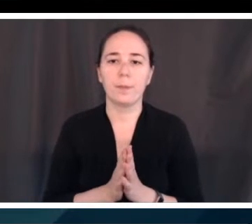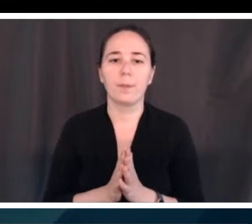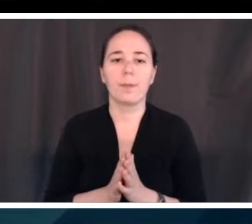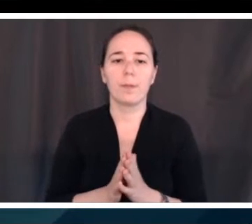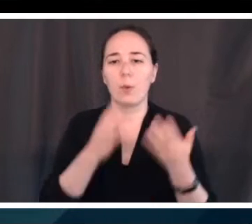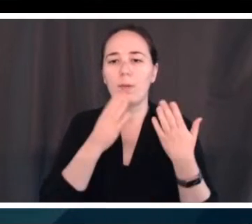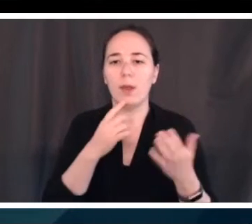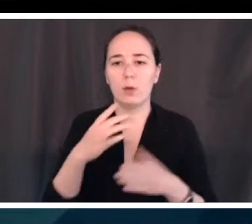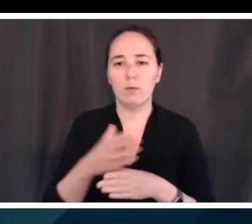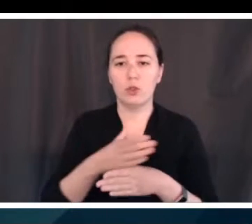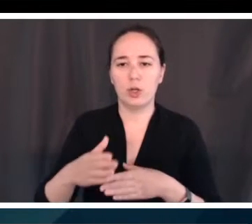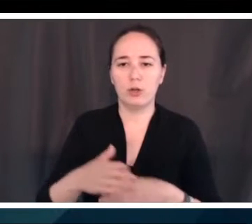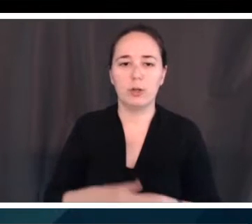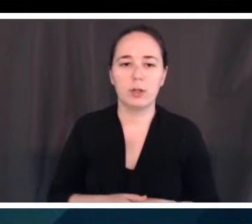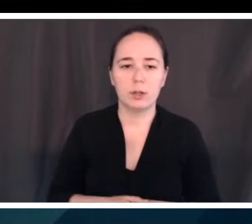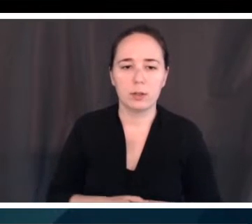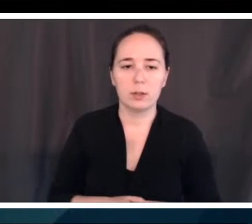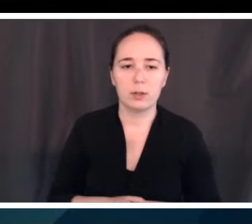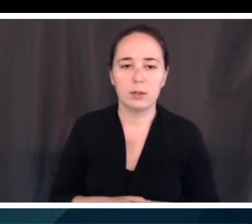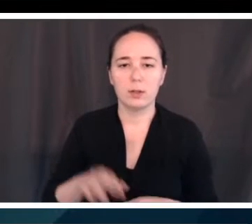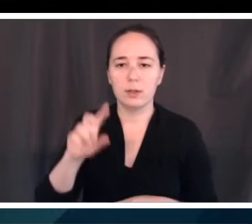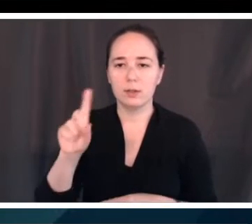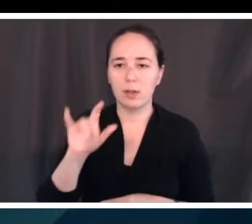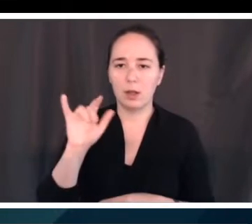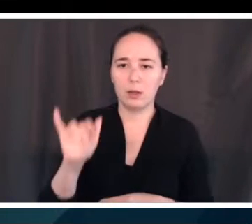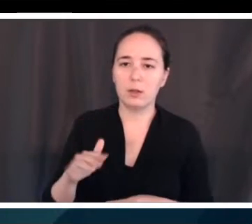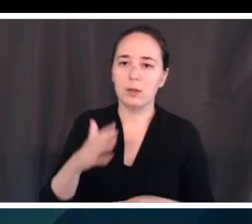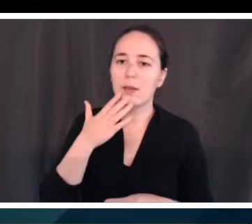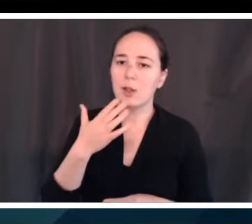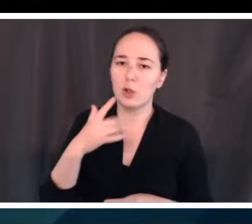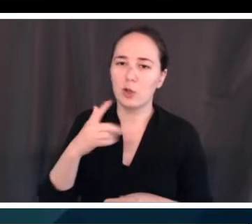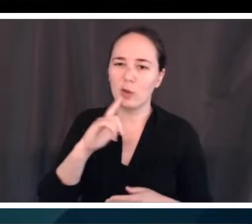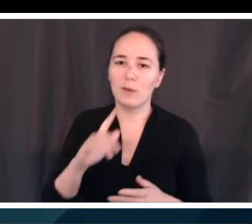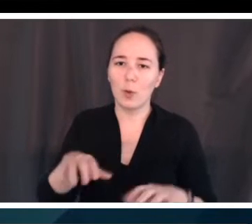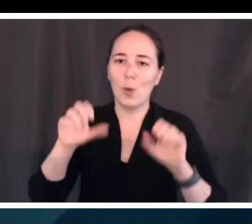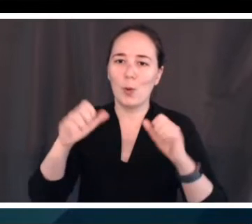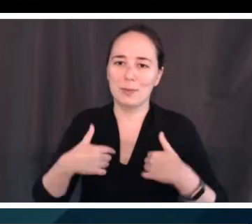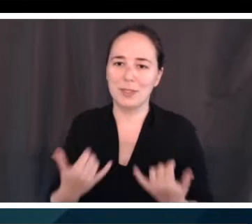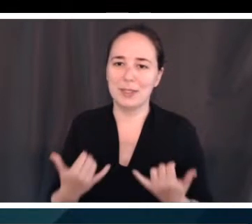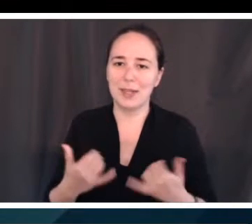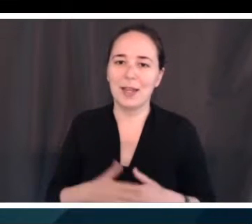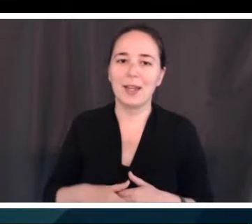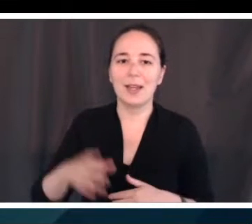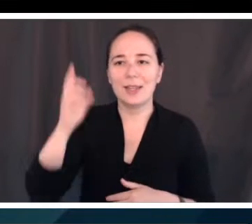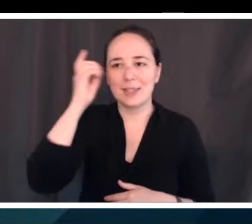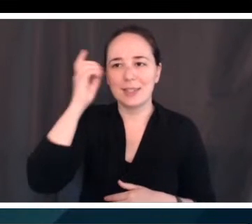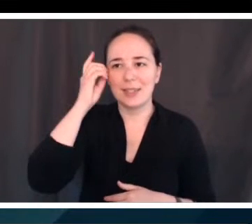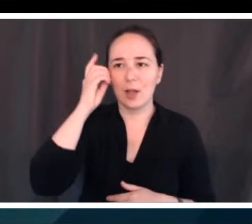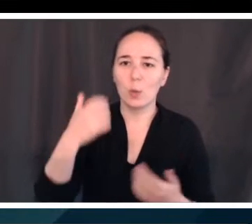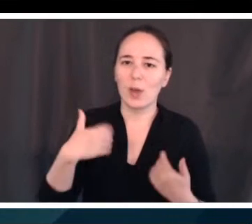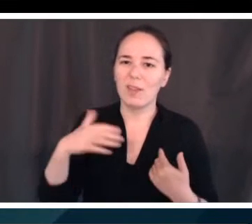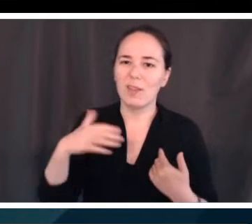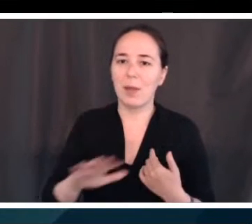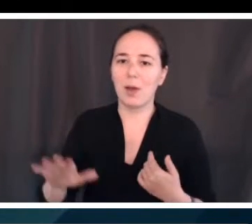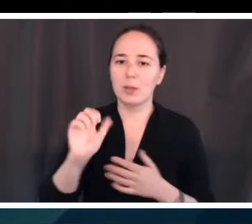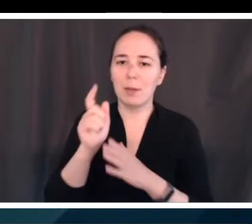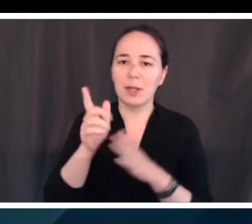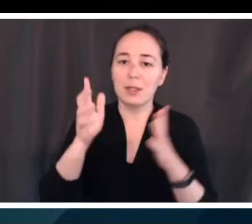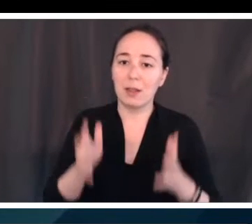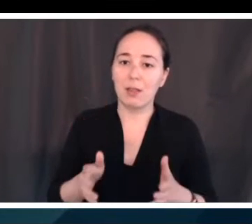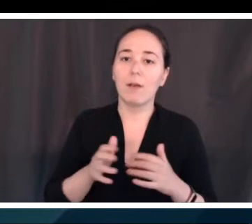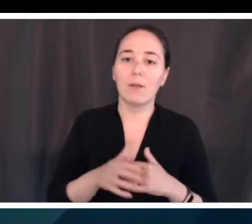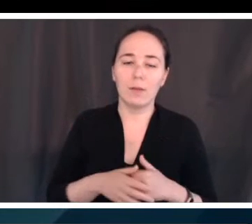that. Thank you very much for having me. Yeah. Well, we still have like about 10 minutes left here, so I'd love